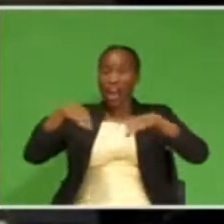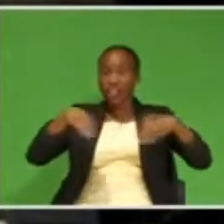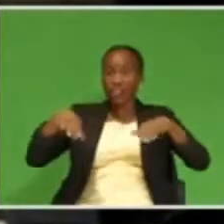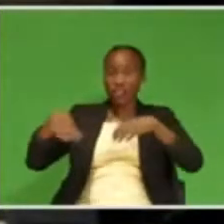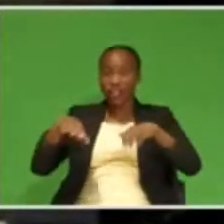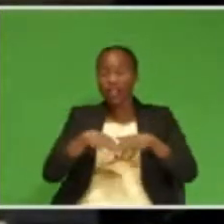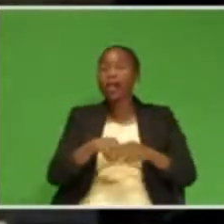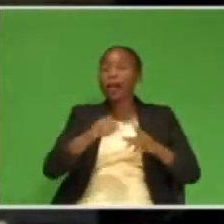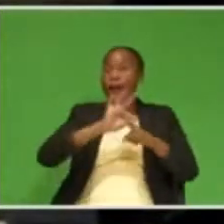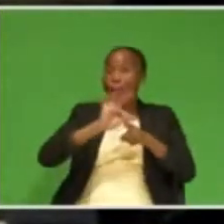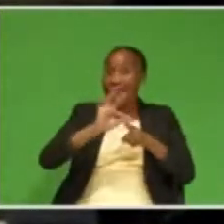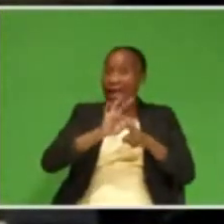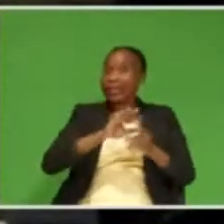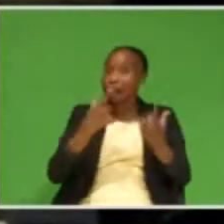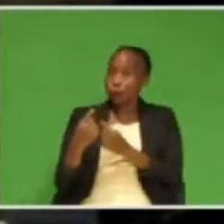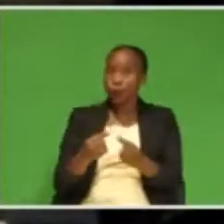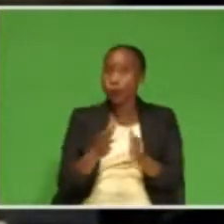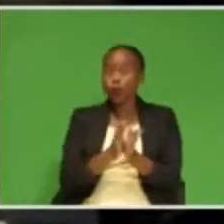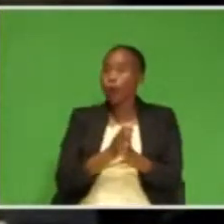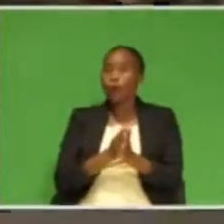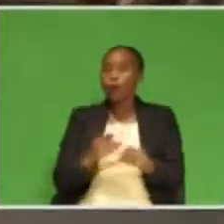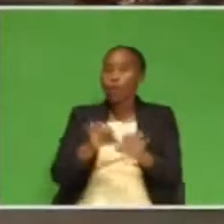implemented without delay.